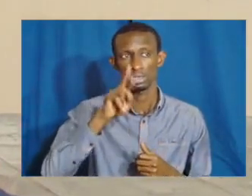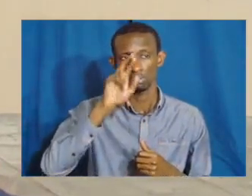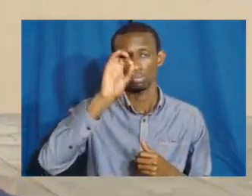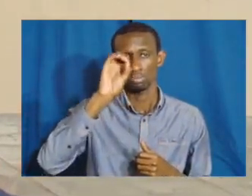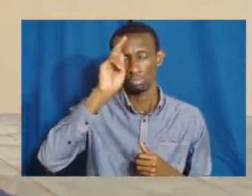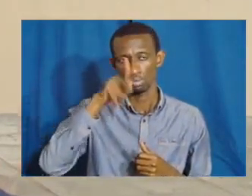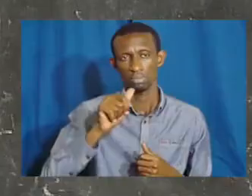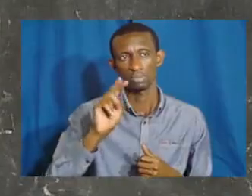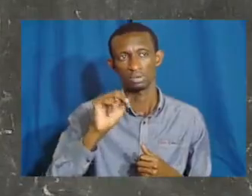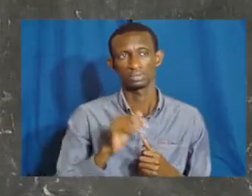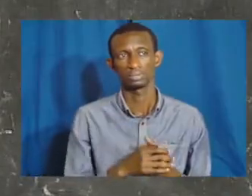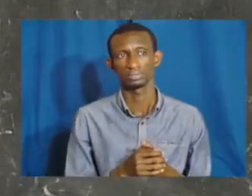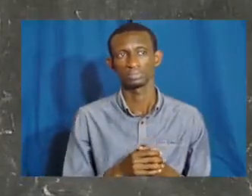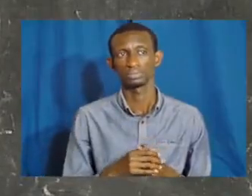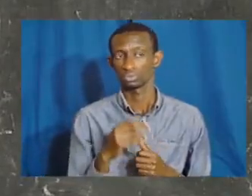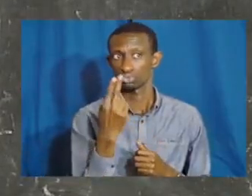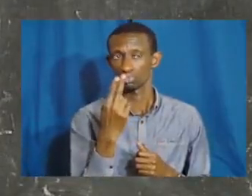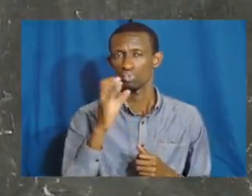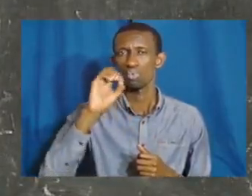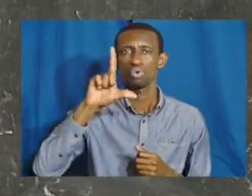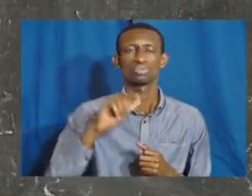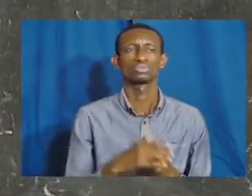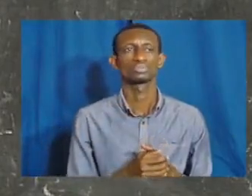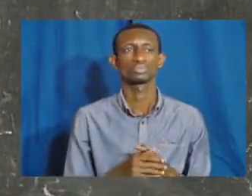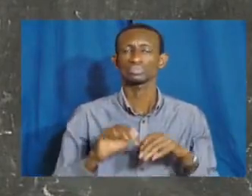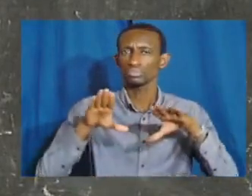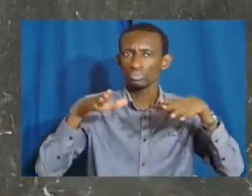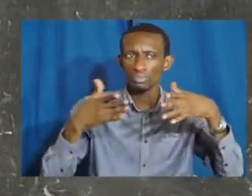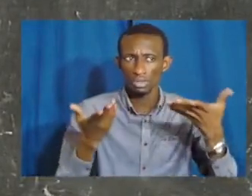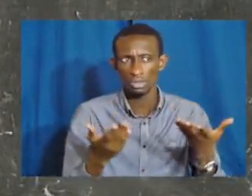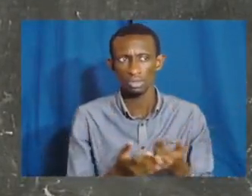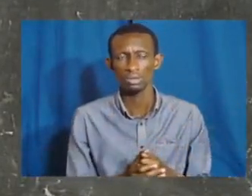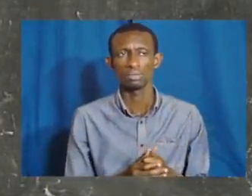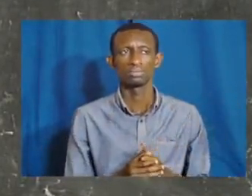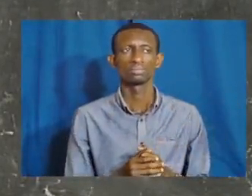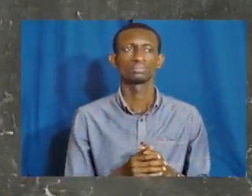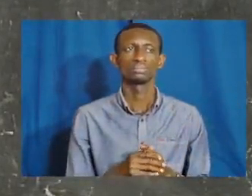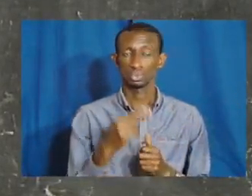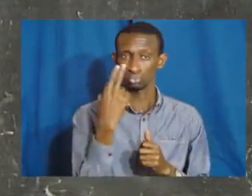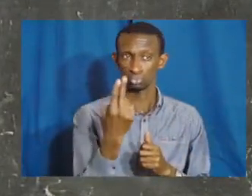propan 2 or. Or you can say